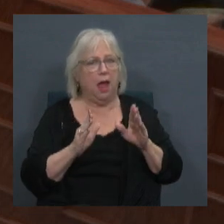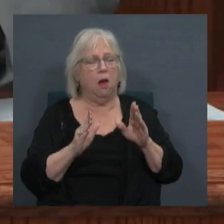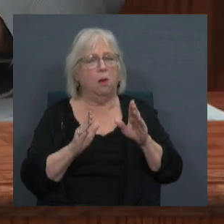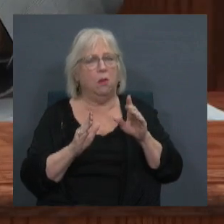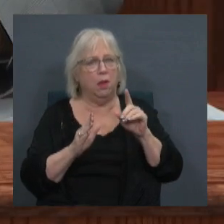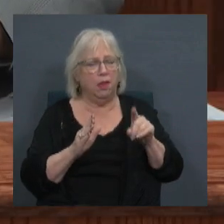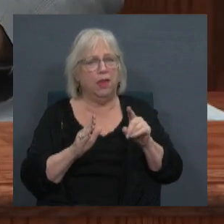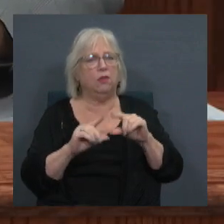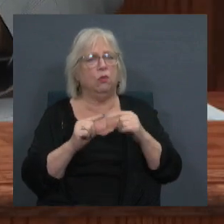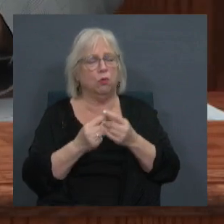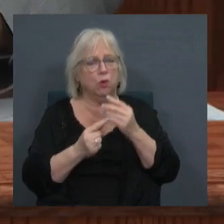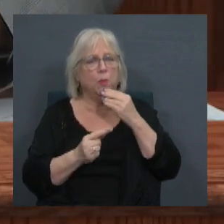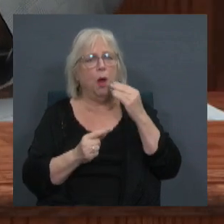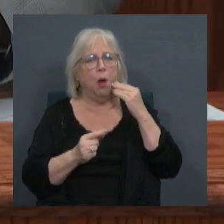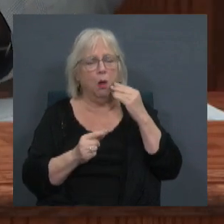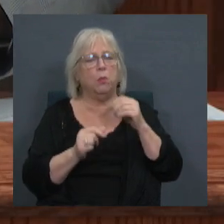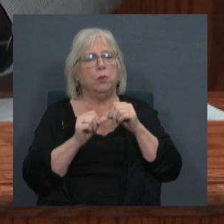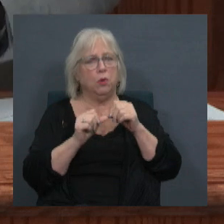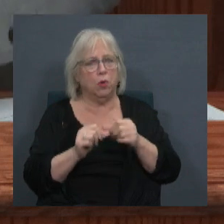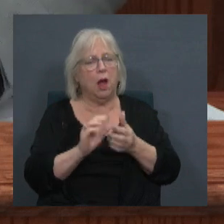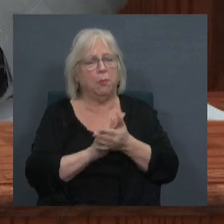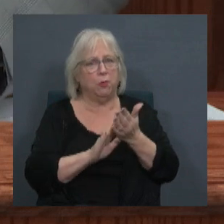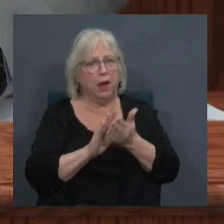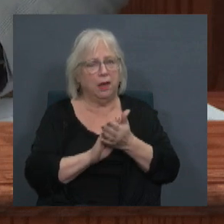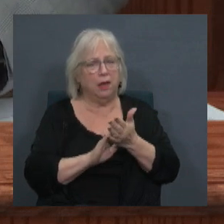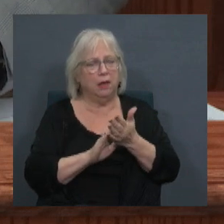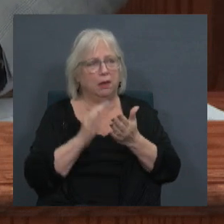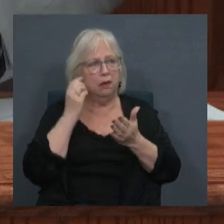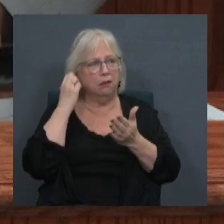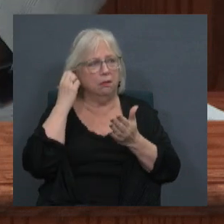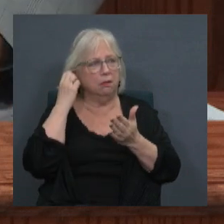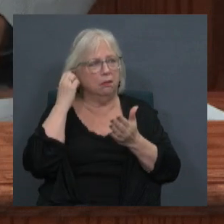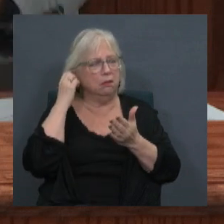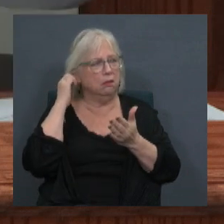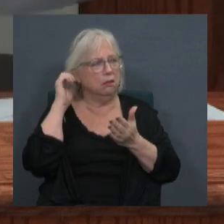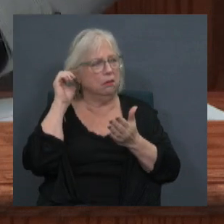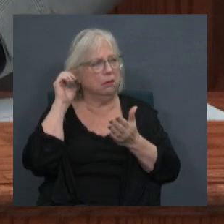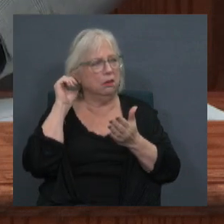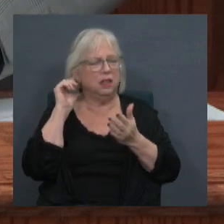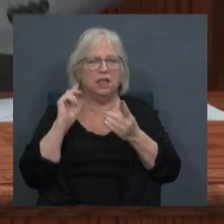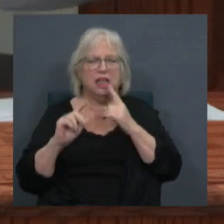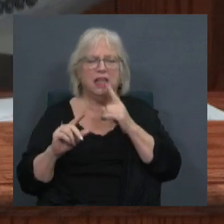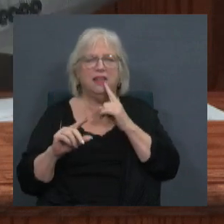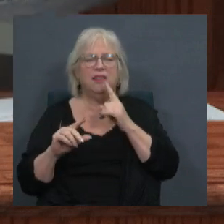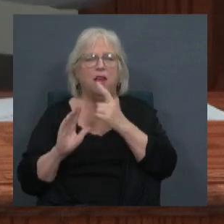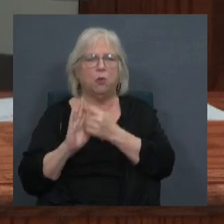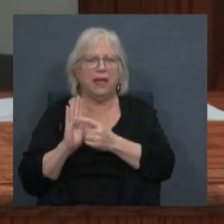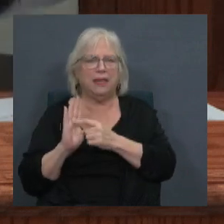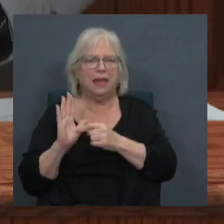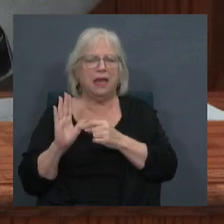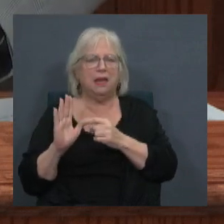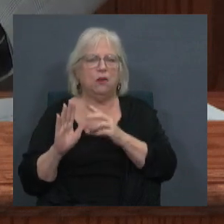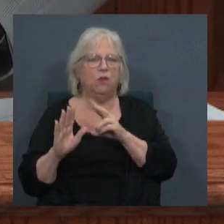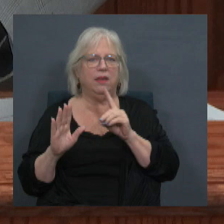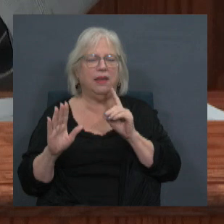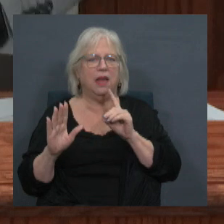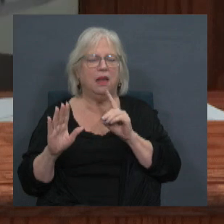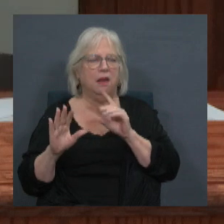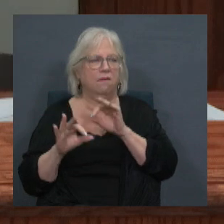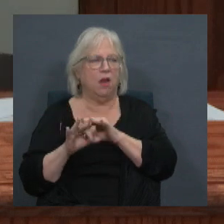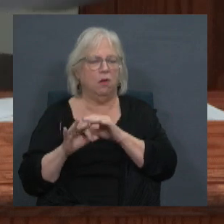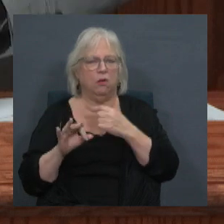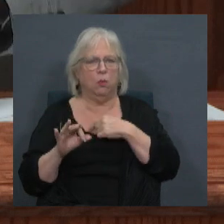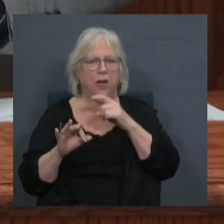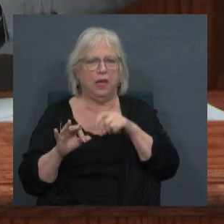to operate, because it will rescind, correct? This is a rescind vote. Right. So we need to vote no